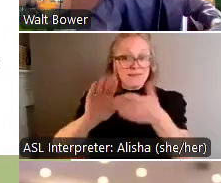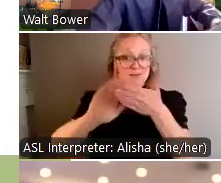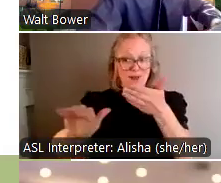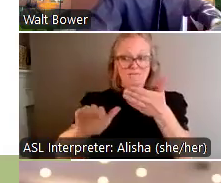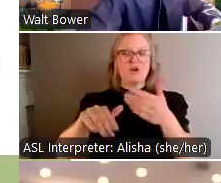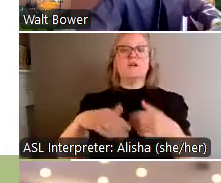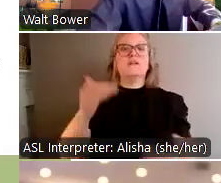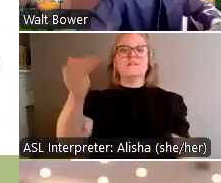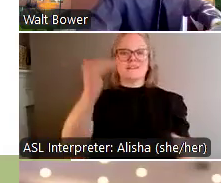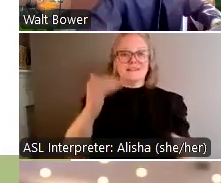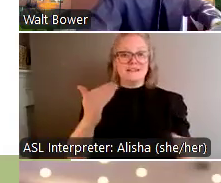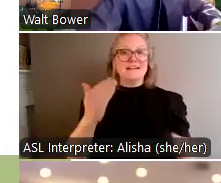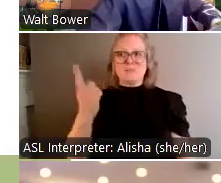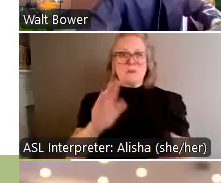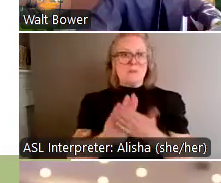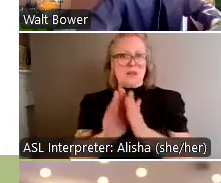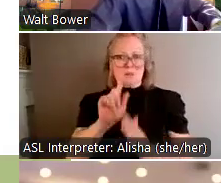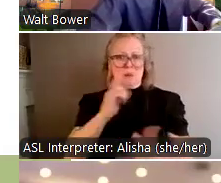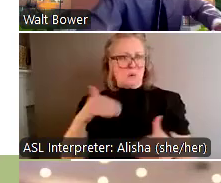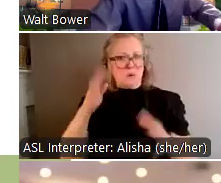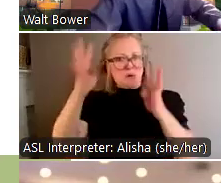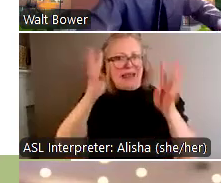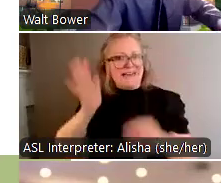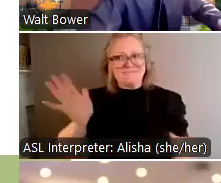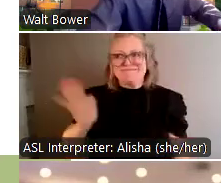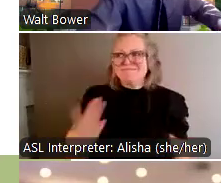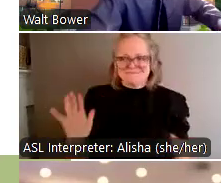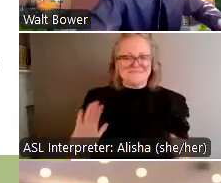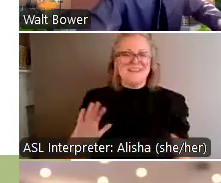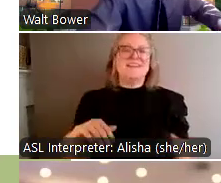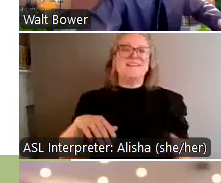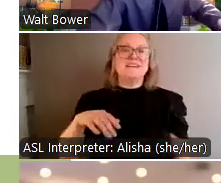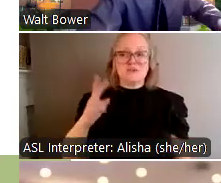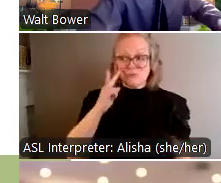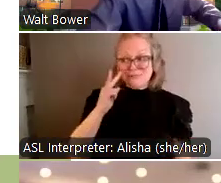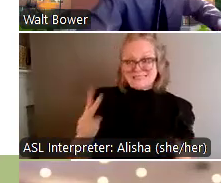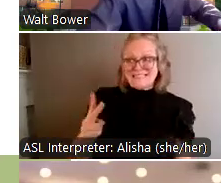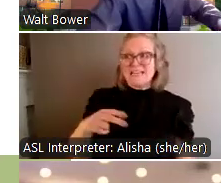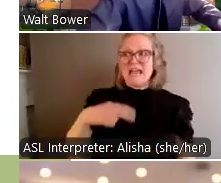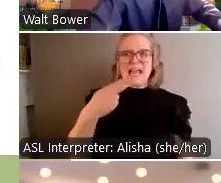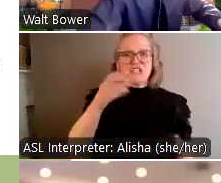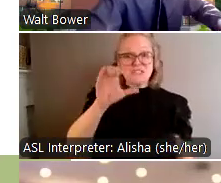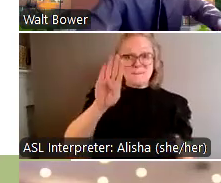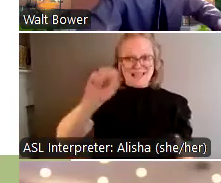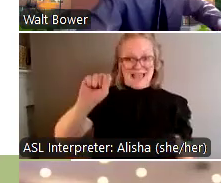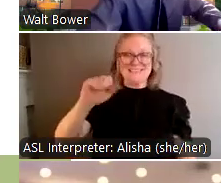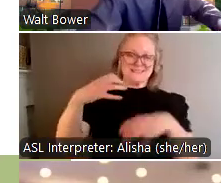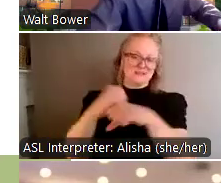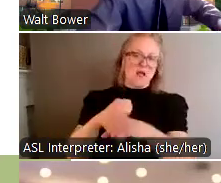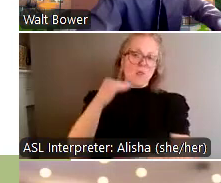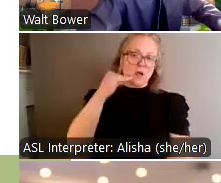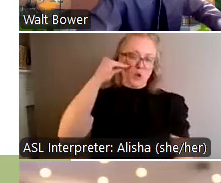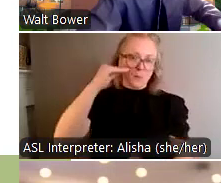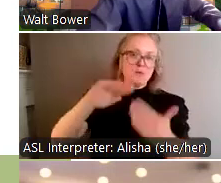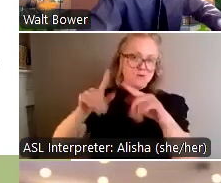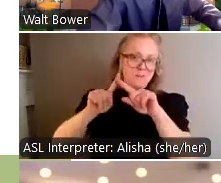got really creative way back when. And so when you see HCBS, that's home and community-based